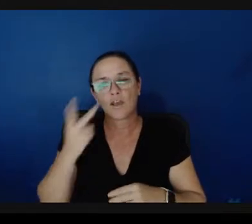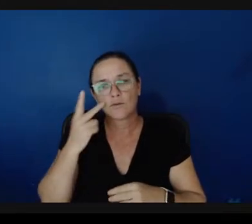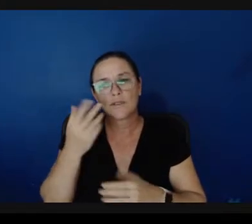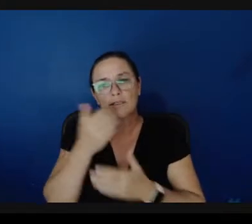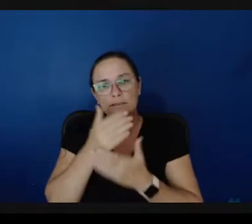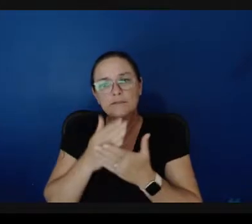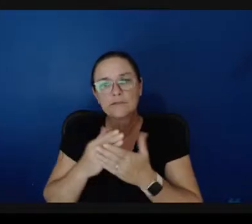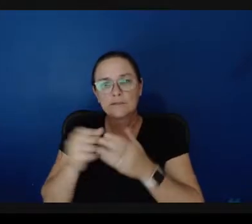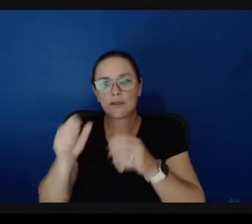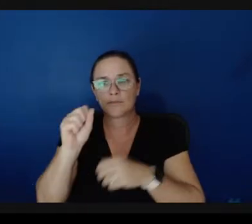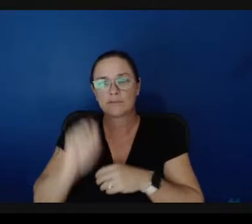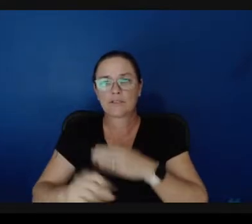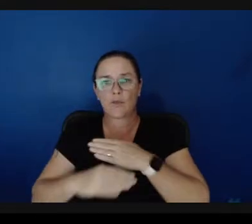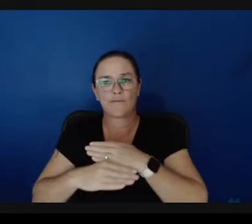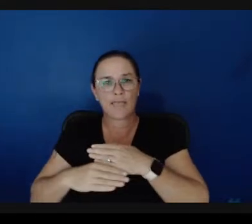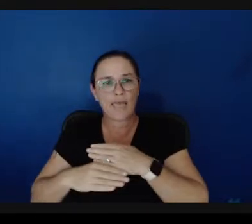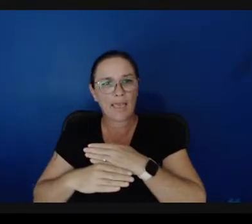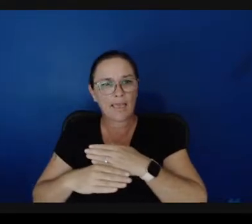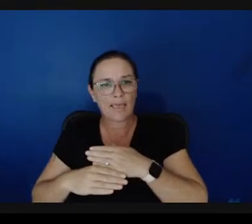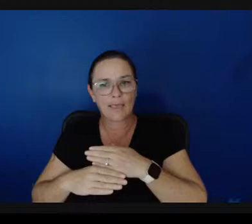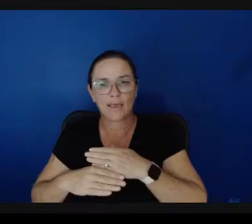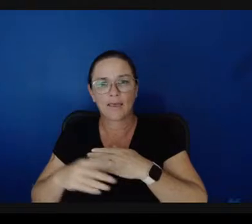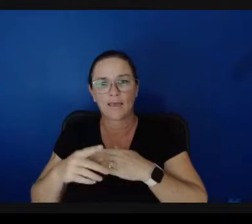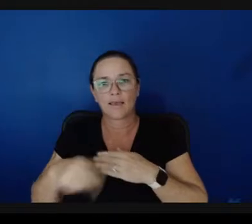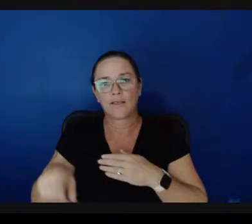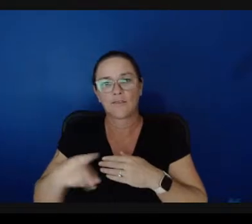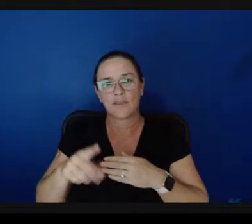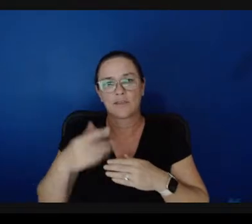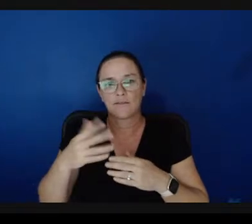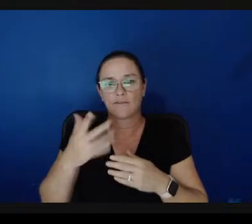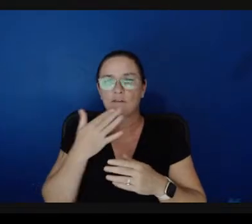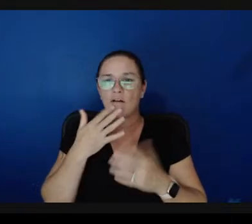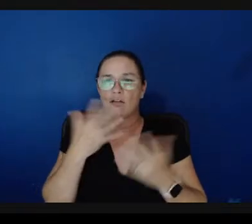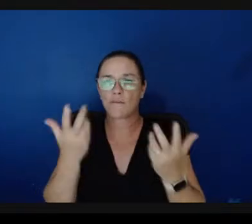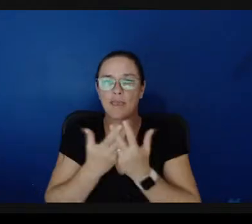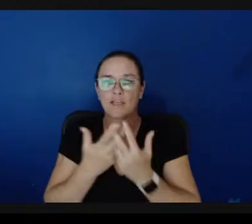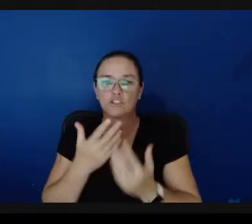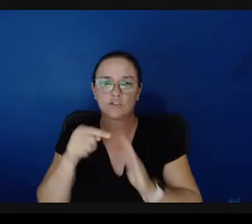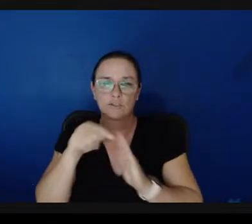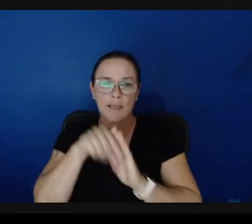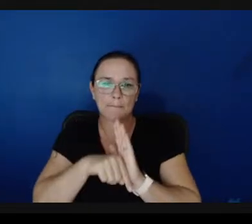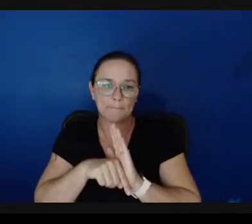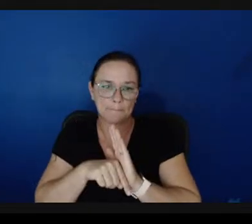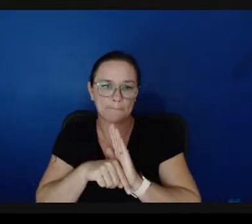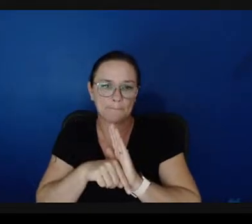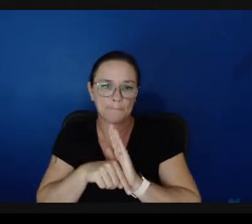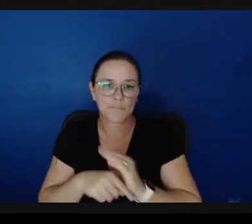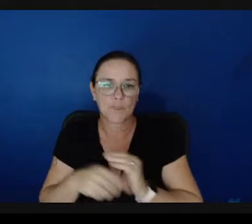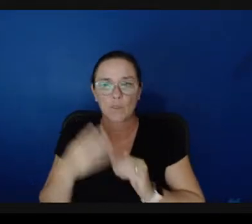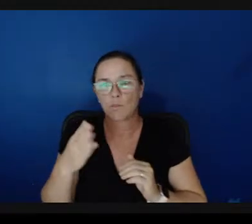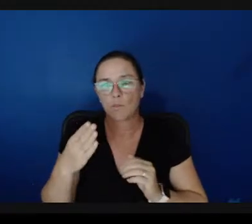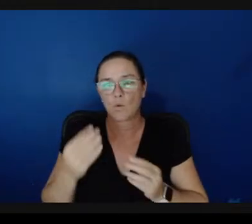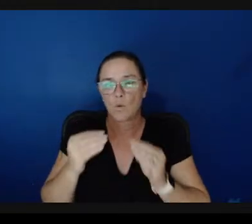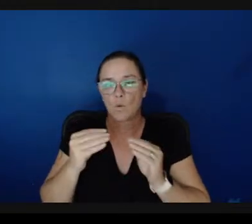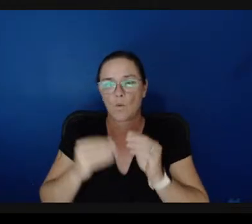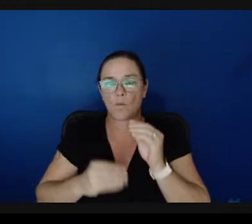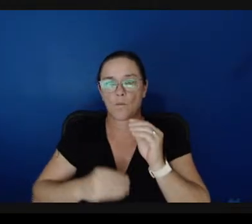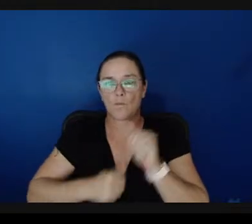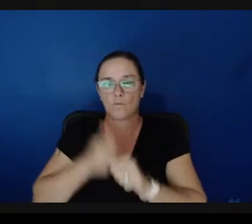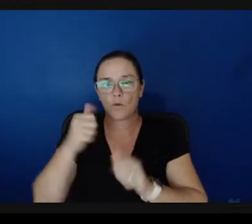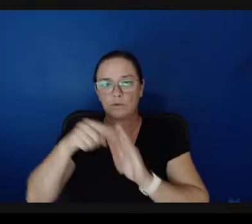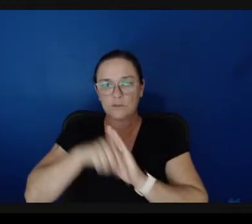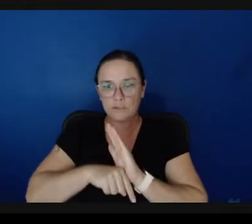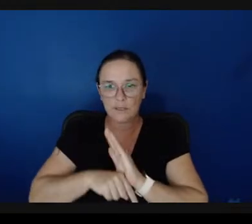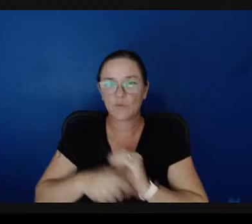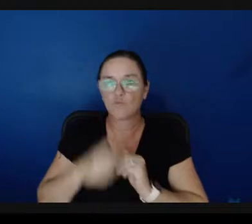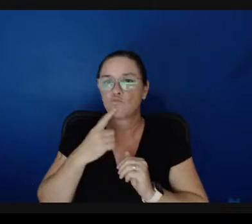events here. And these are all colored by depth, right? So I'll pop this on here so you can see the depths. The blues are the deepest, reds are the